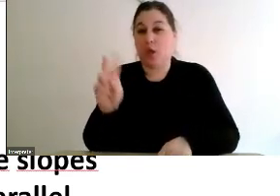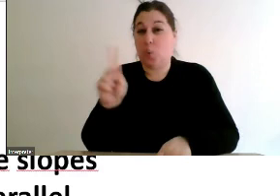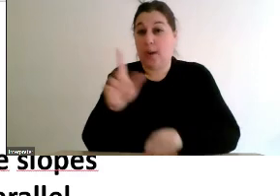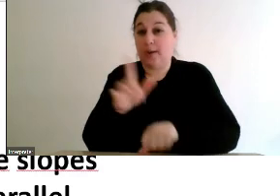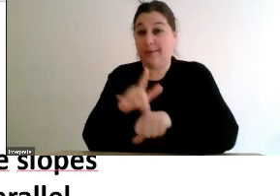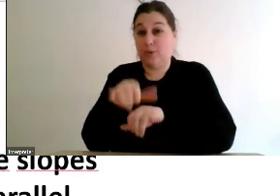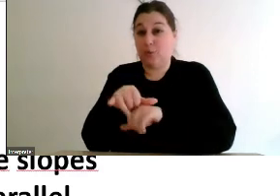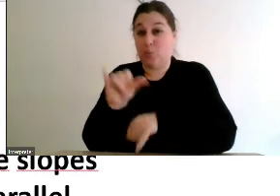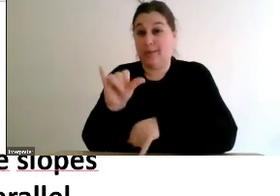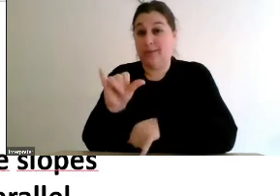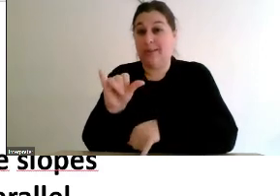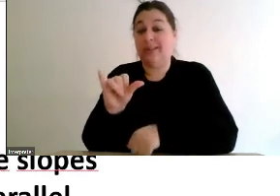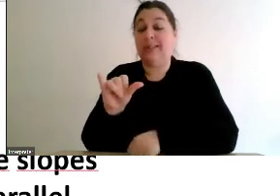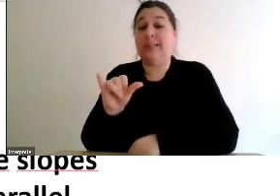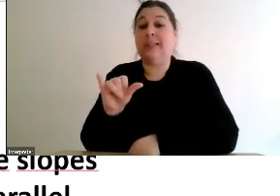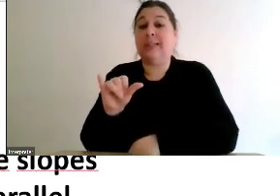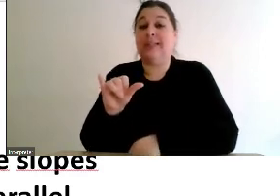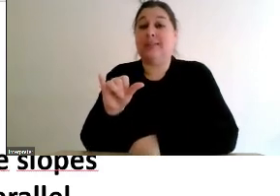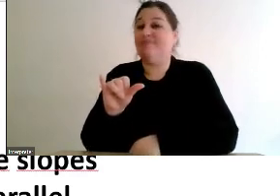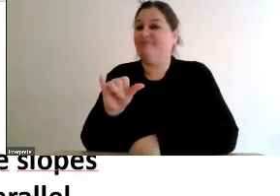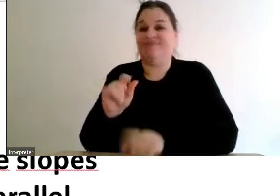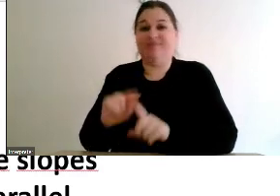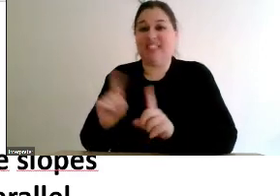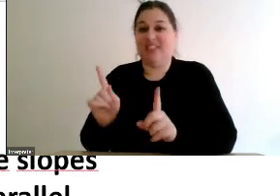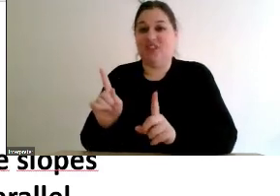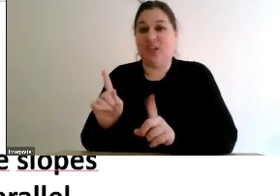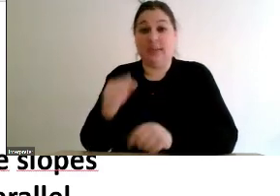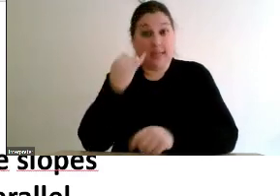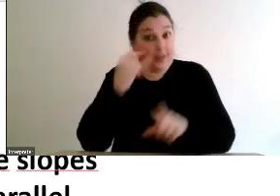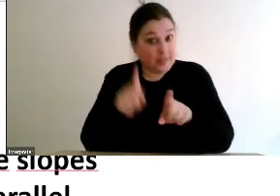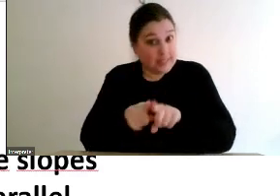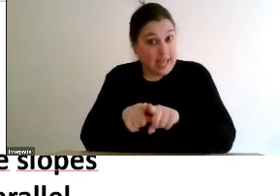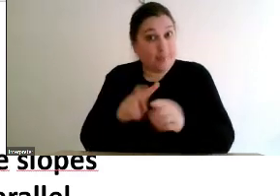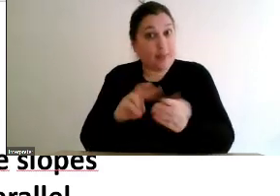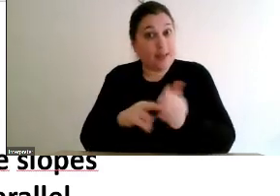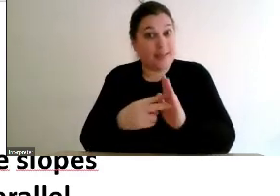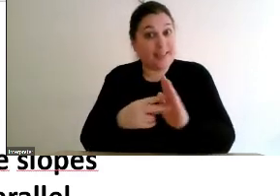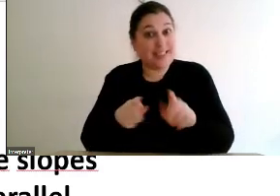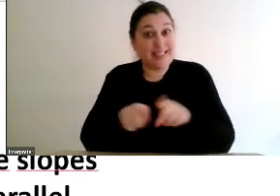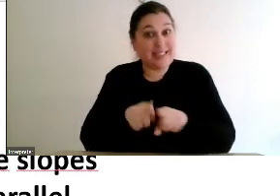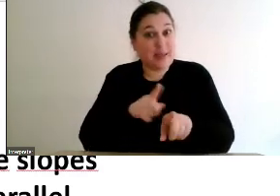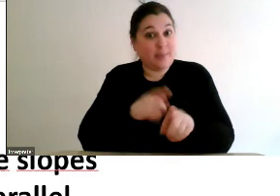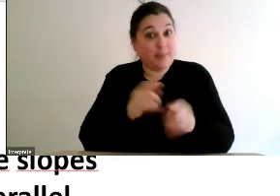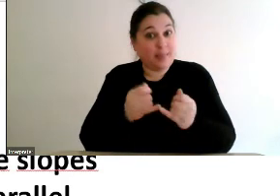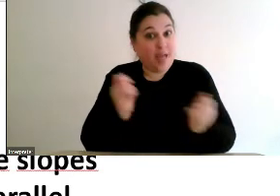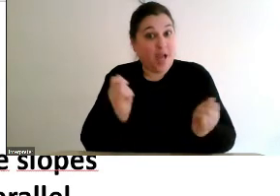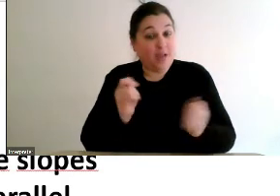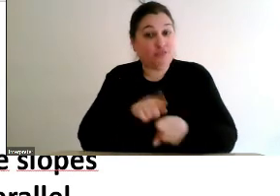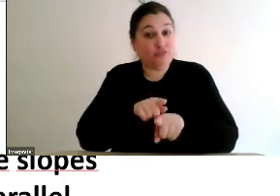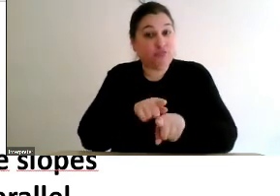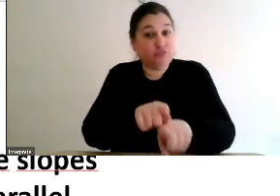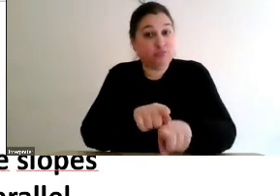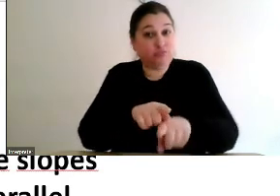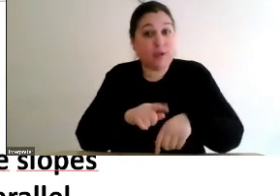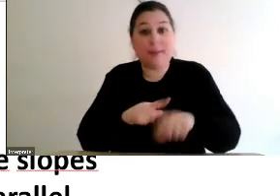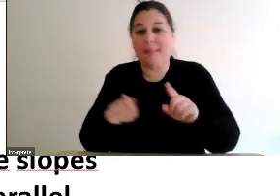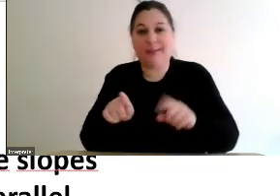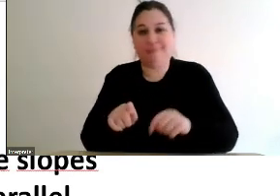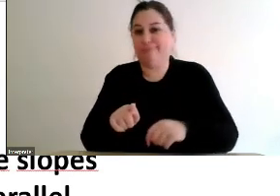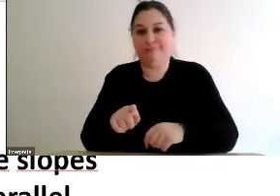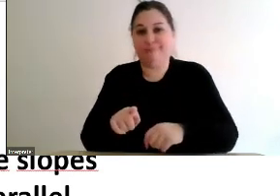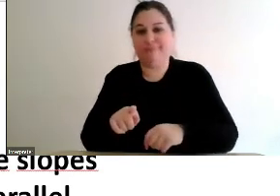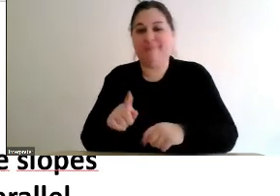the same, that would mean the same line, which would mean infinite. They're different, so this means no solution.